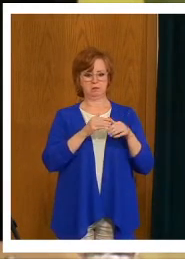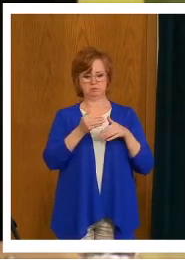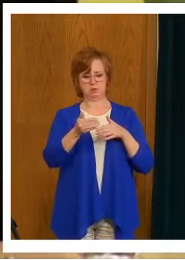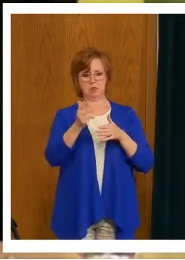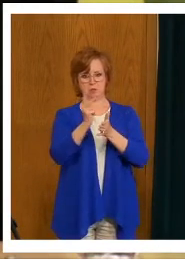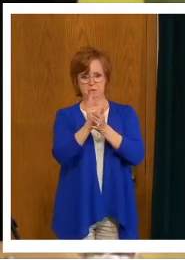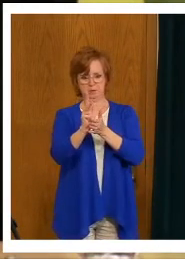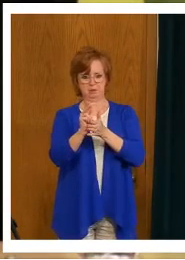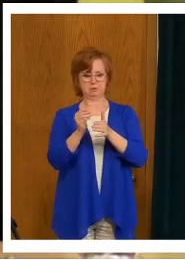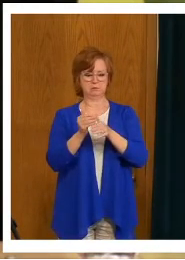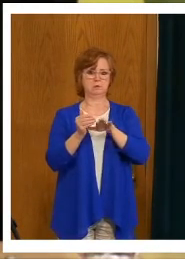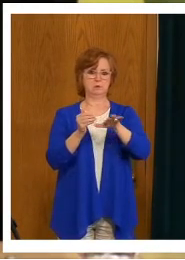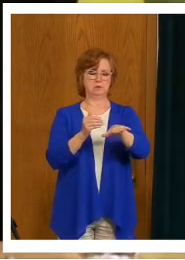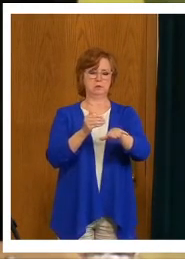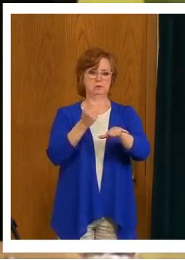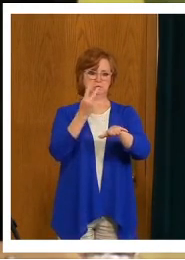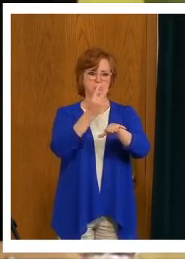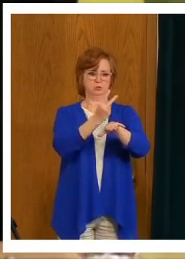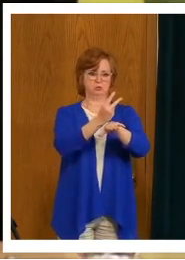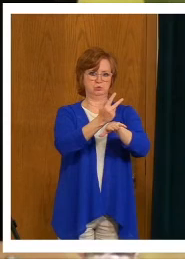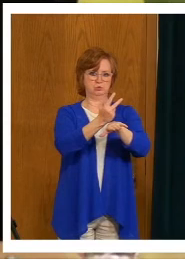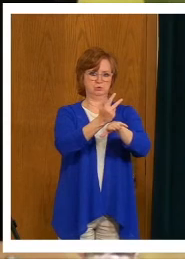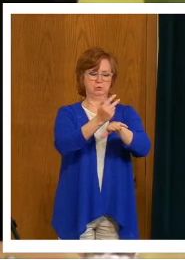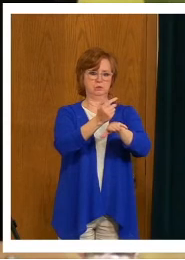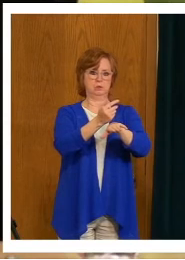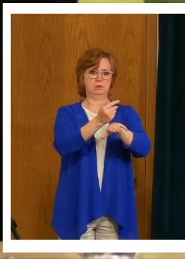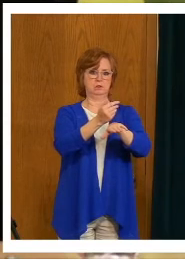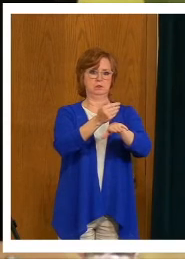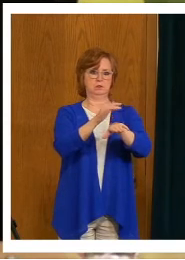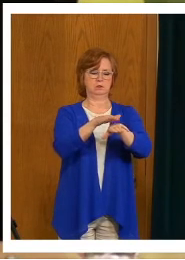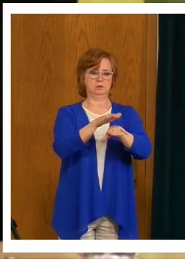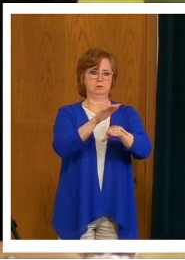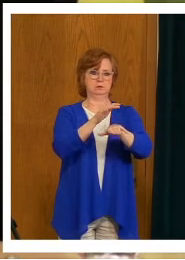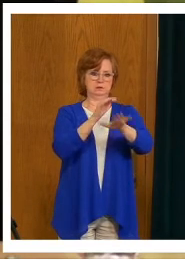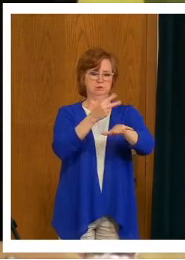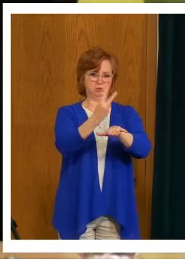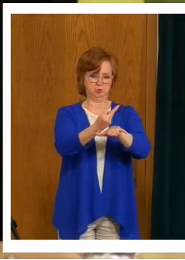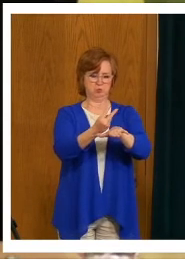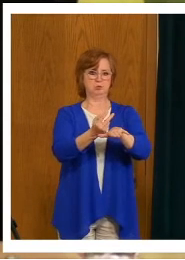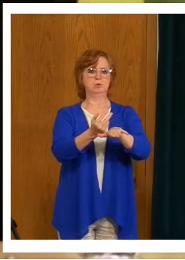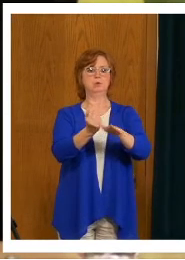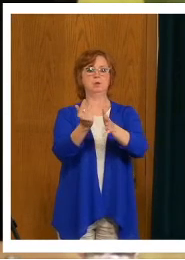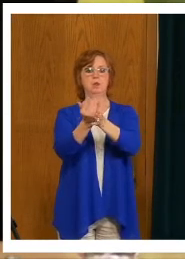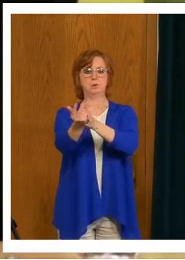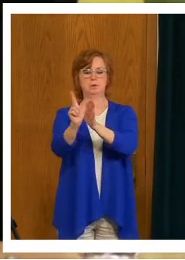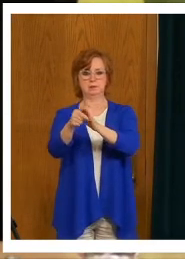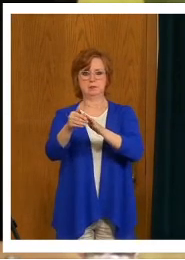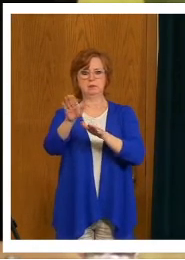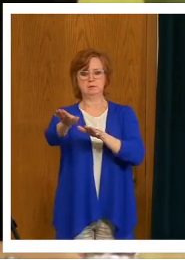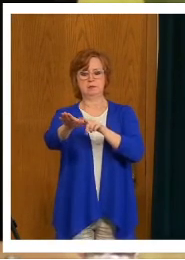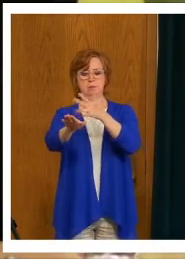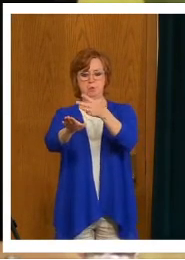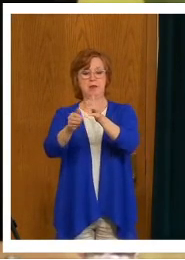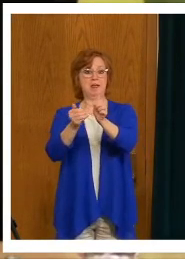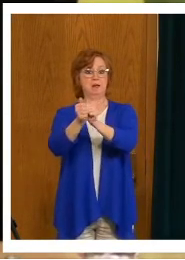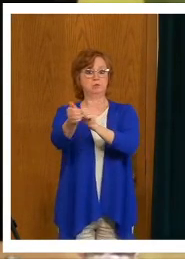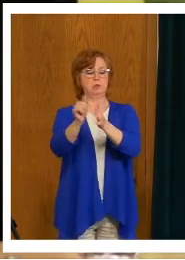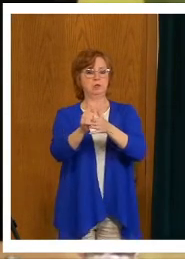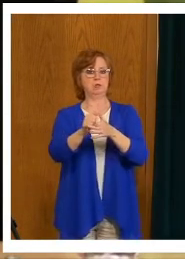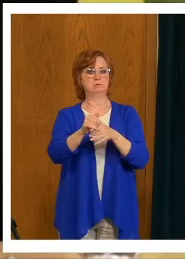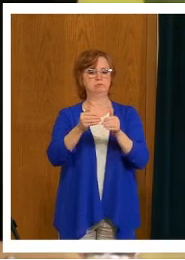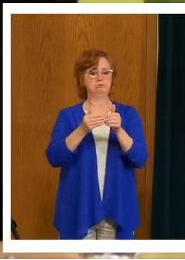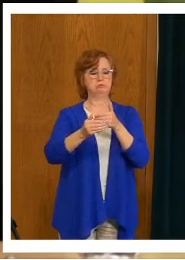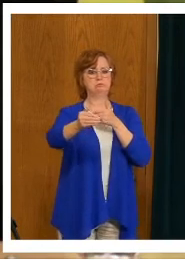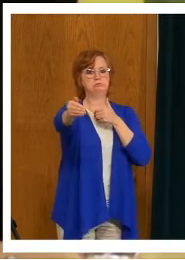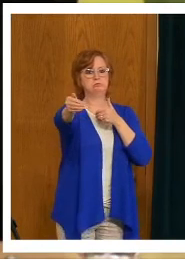past the phase 3 benchmark of this plan. Would be the indoor masking mandate and the population size.